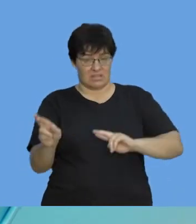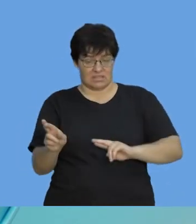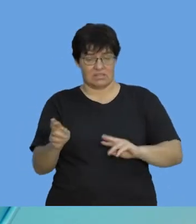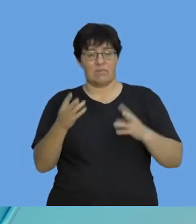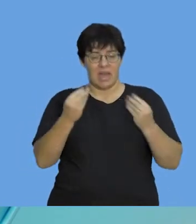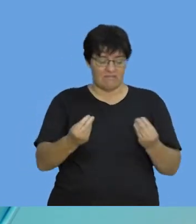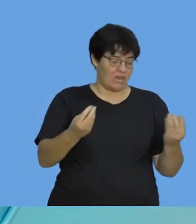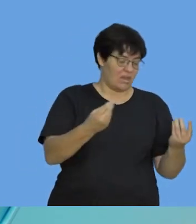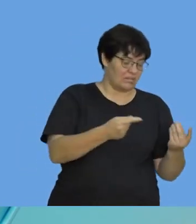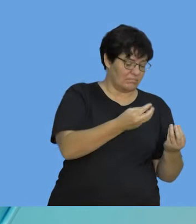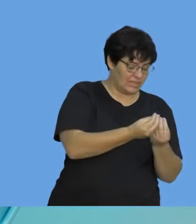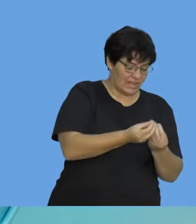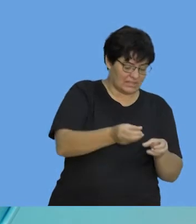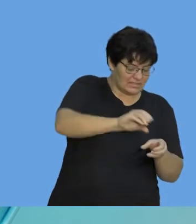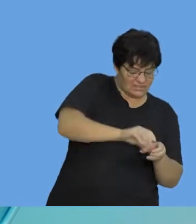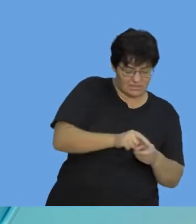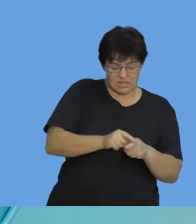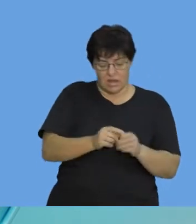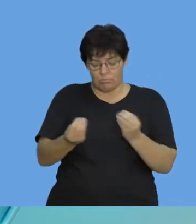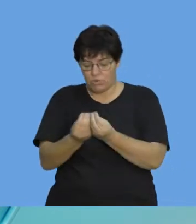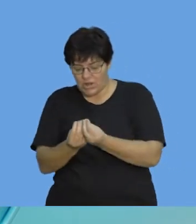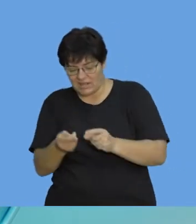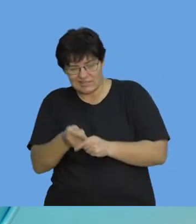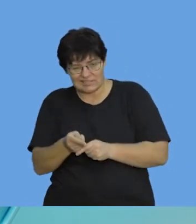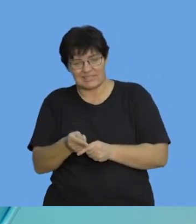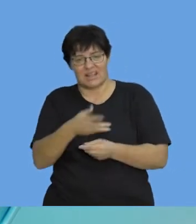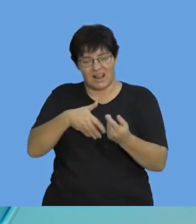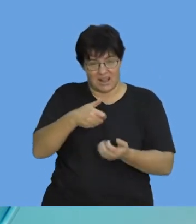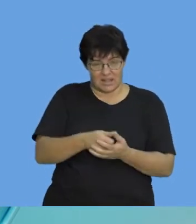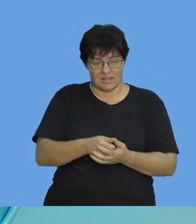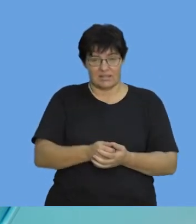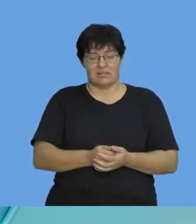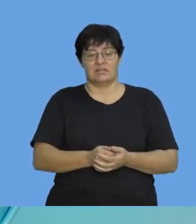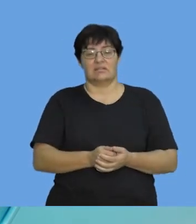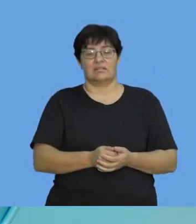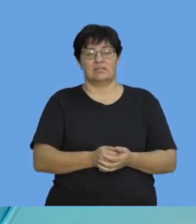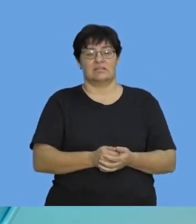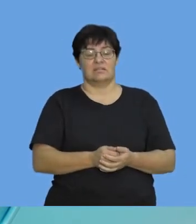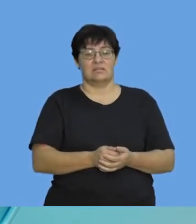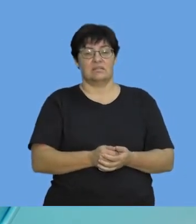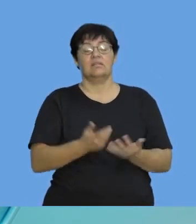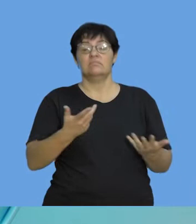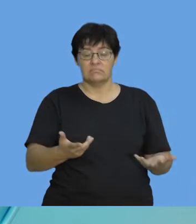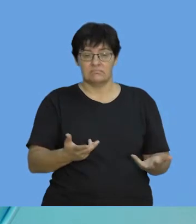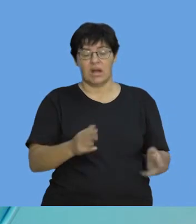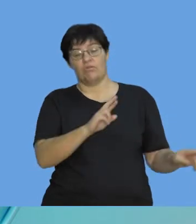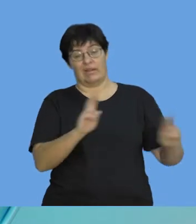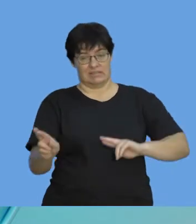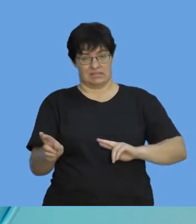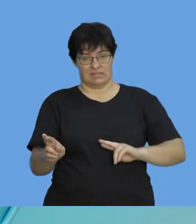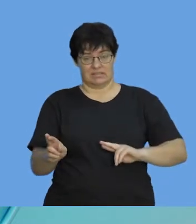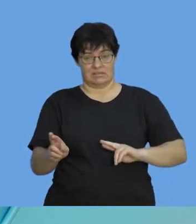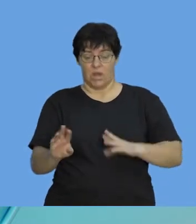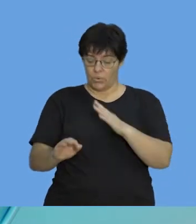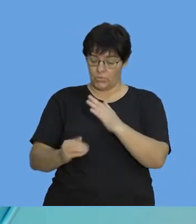then what is very, very important in as far as a chemical change is that, or in a reaction, is that new substances are formed. So